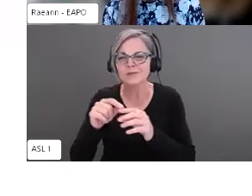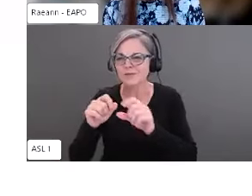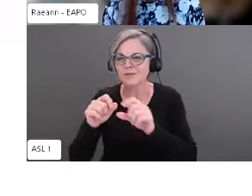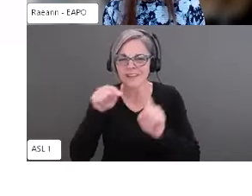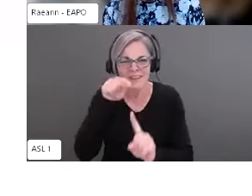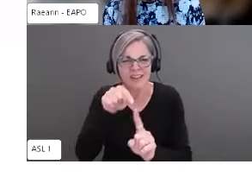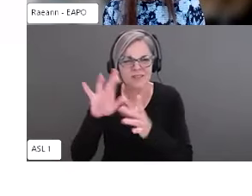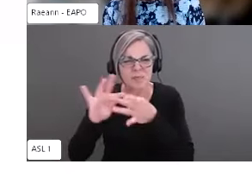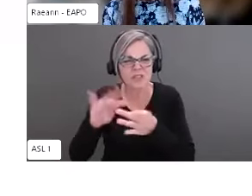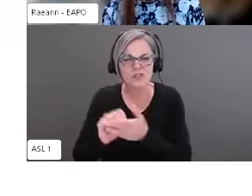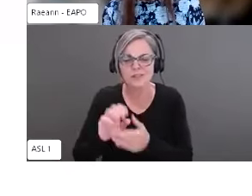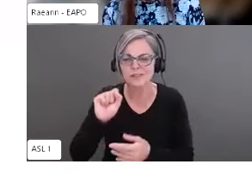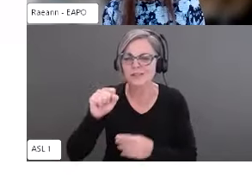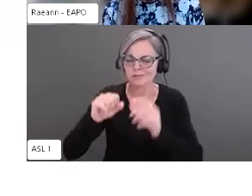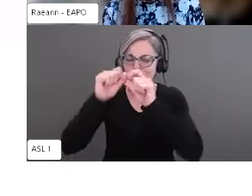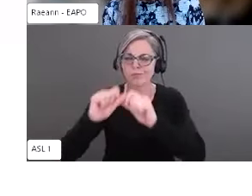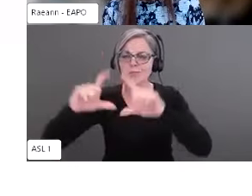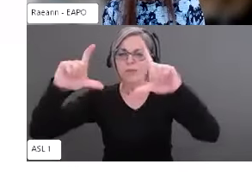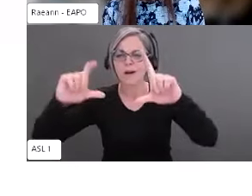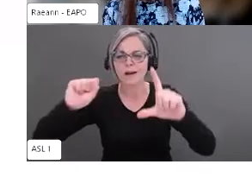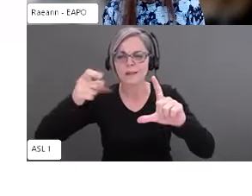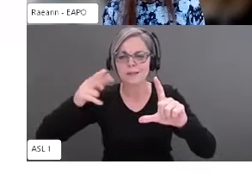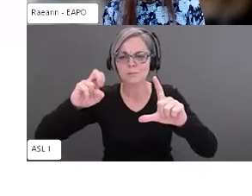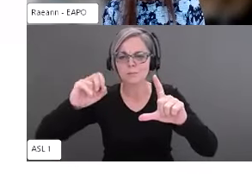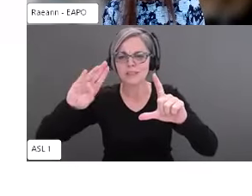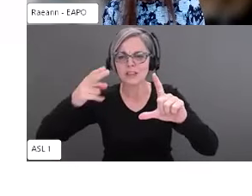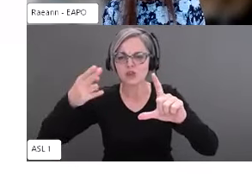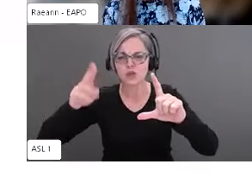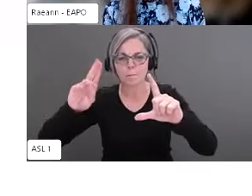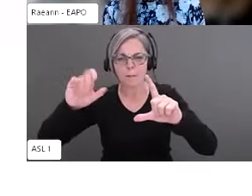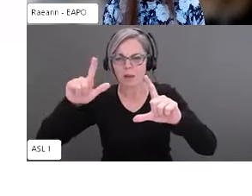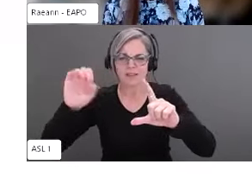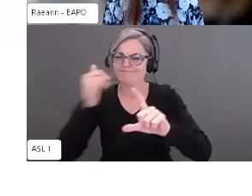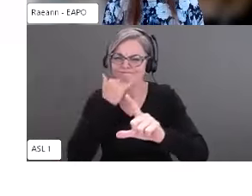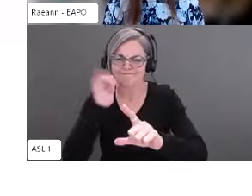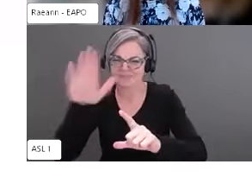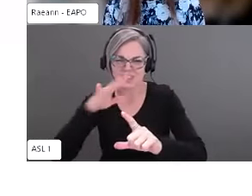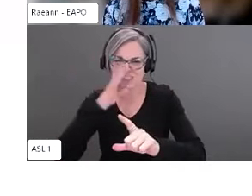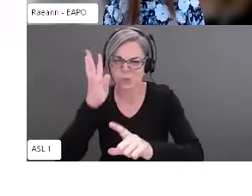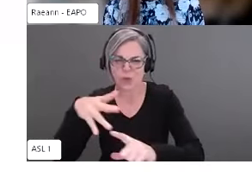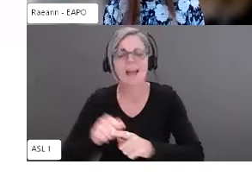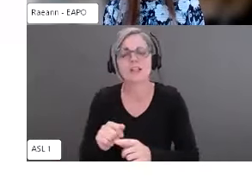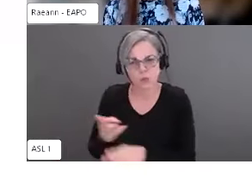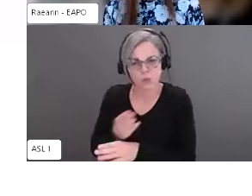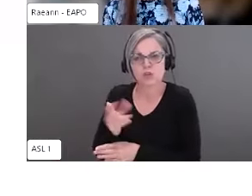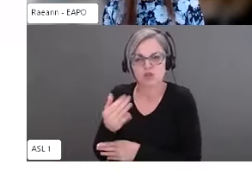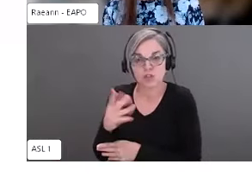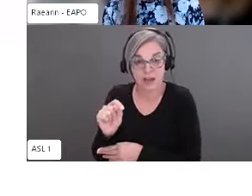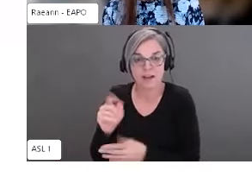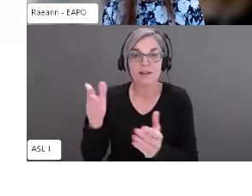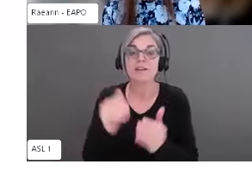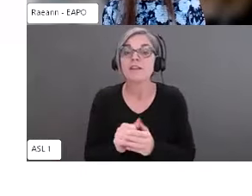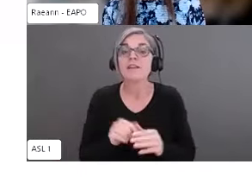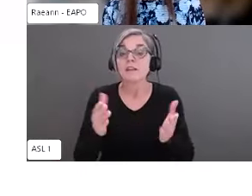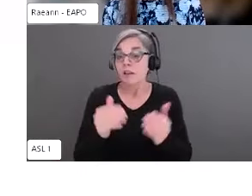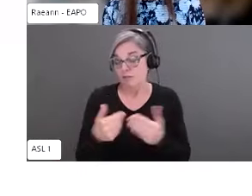And if you have questions, please put those in the Q&A box. As I indicated, we have our ASL interpreter with us